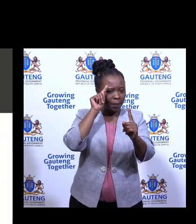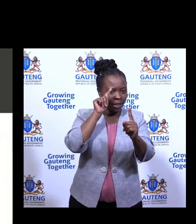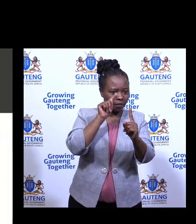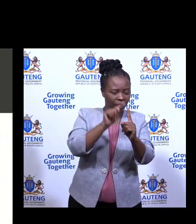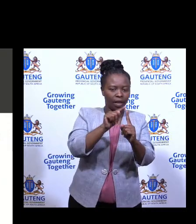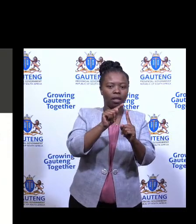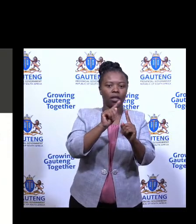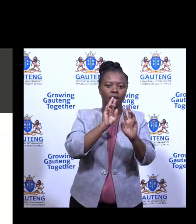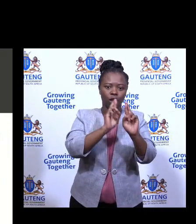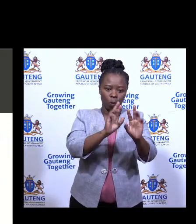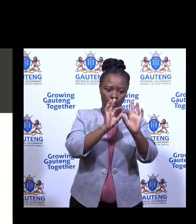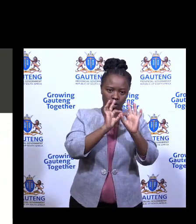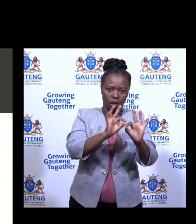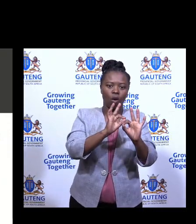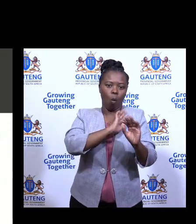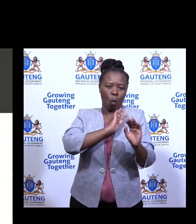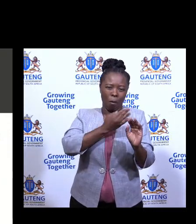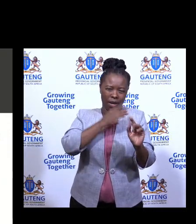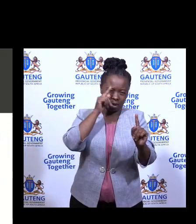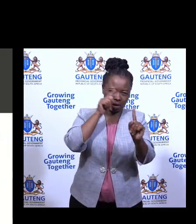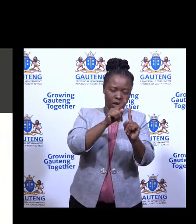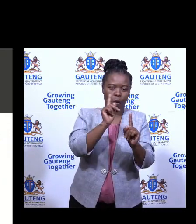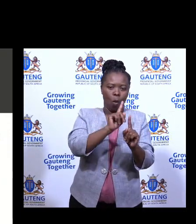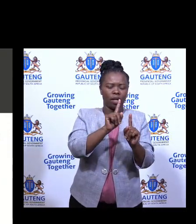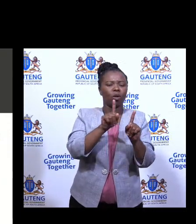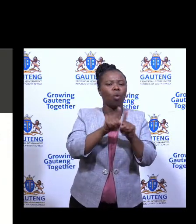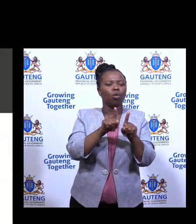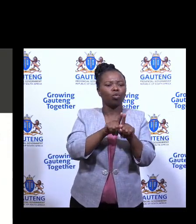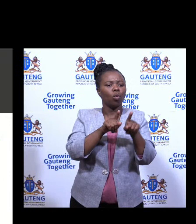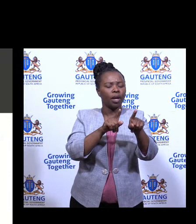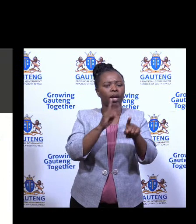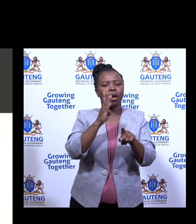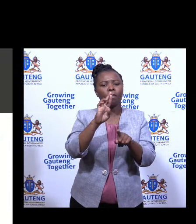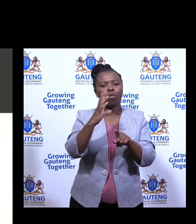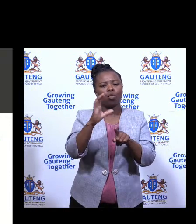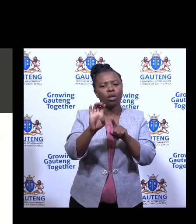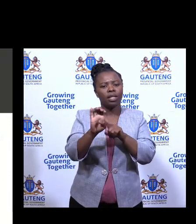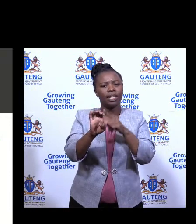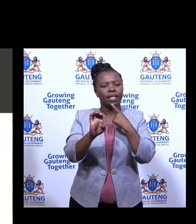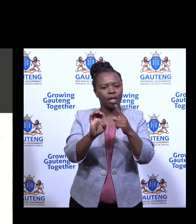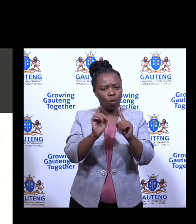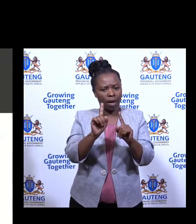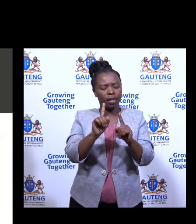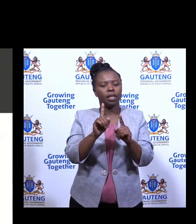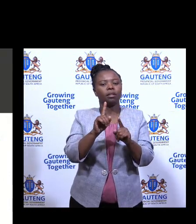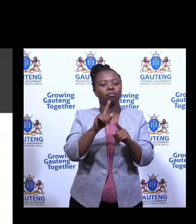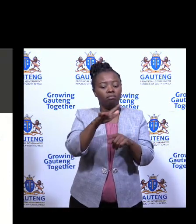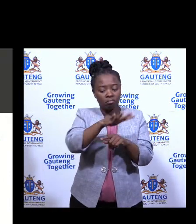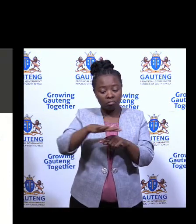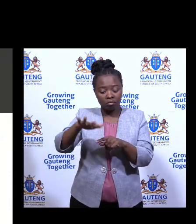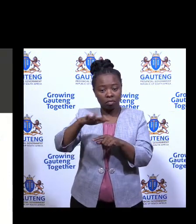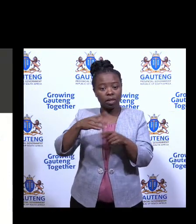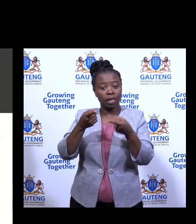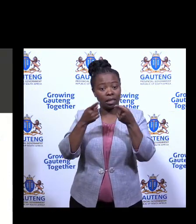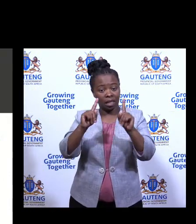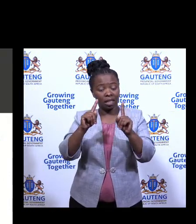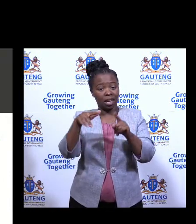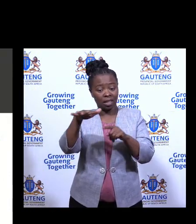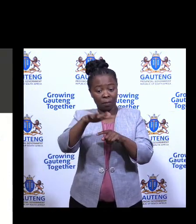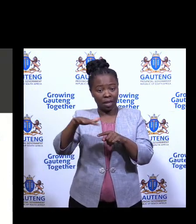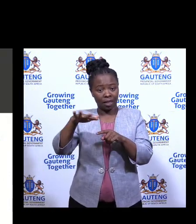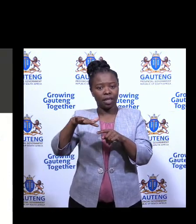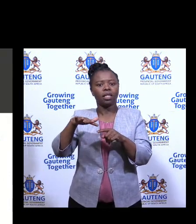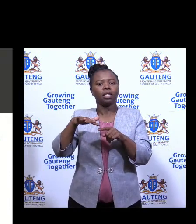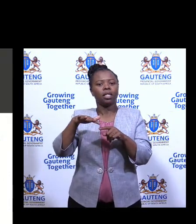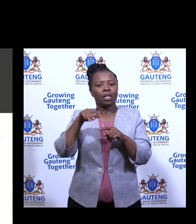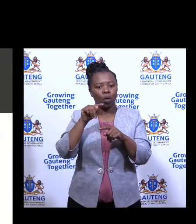areas and understanding, again, as Bruce said, how some of those hotspots have manifested and what some of the conditions are within there,